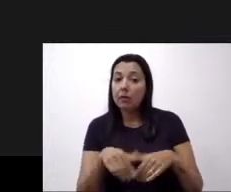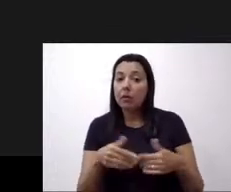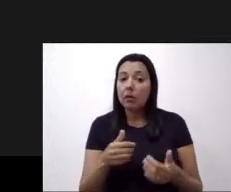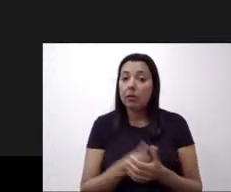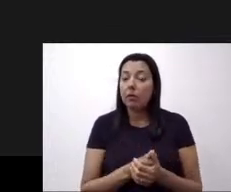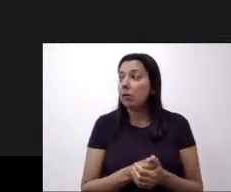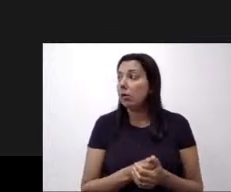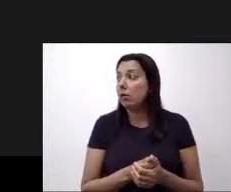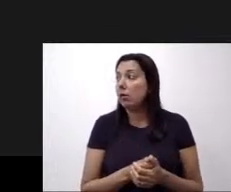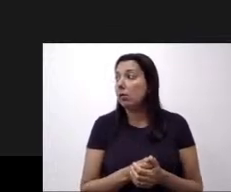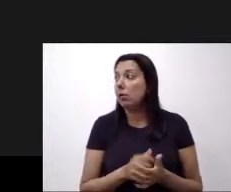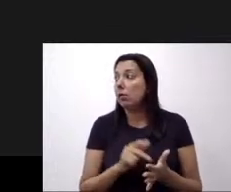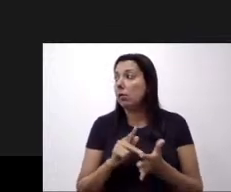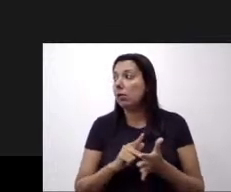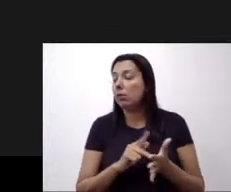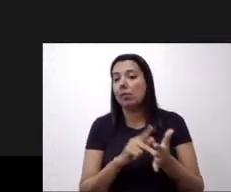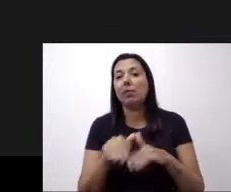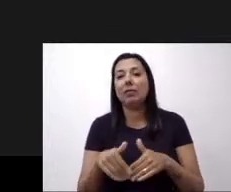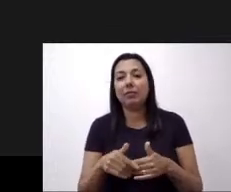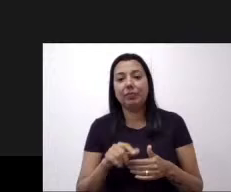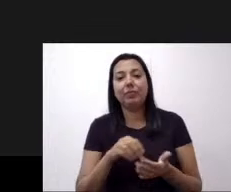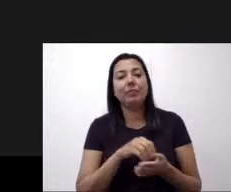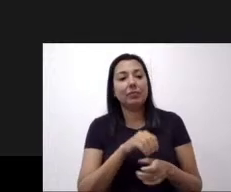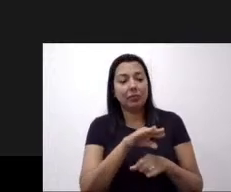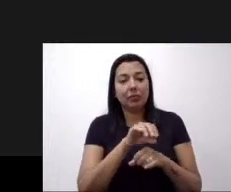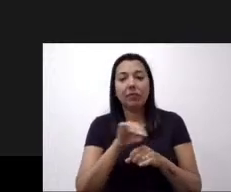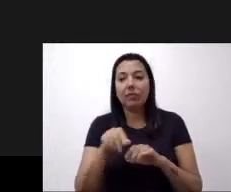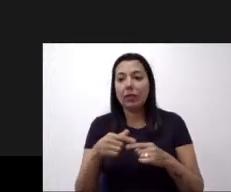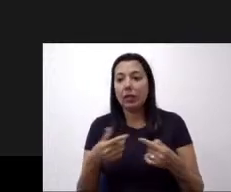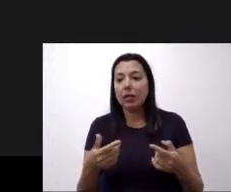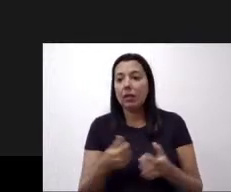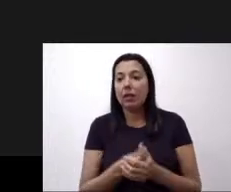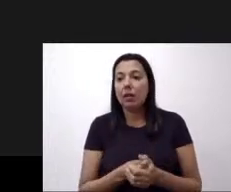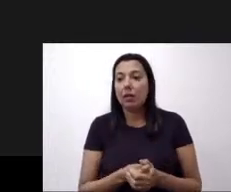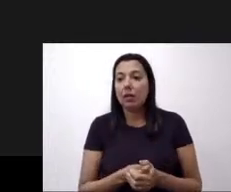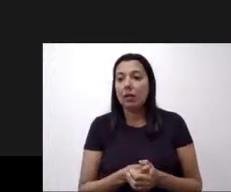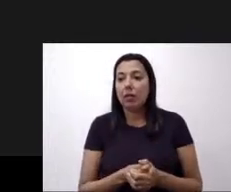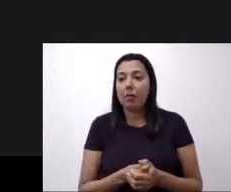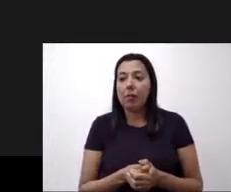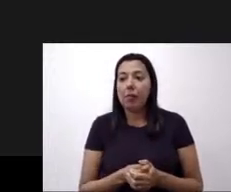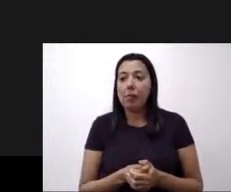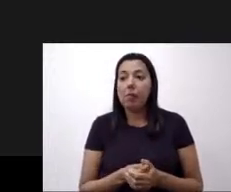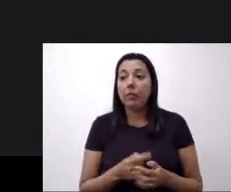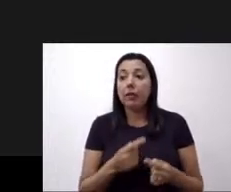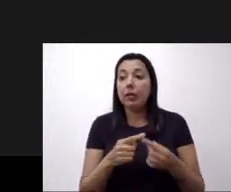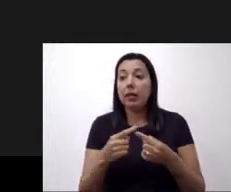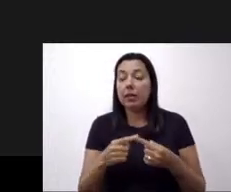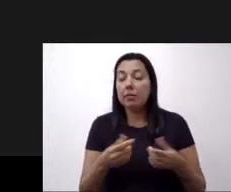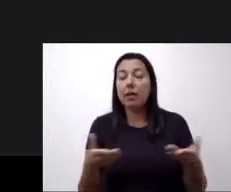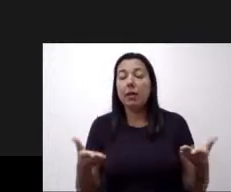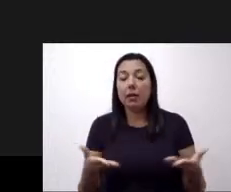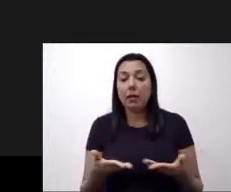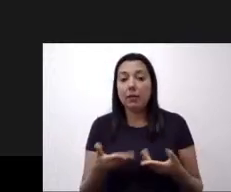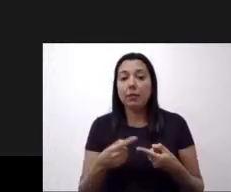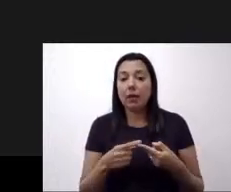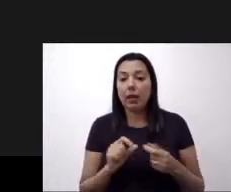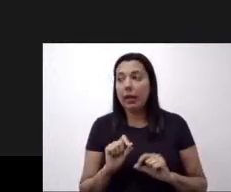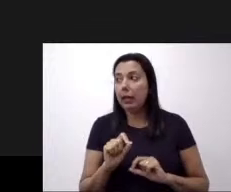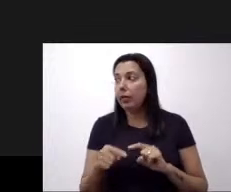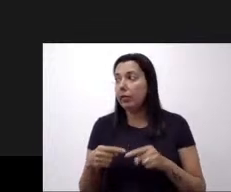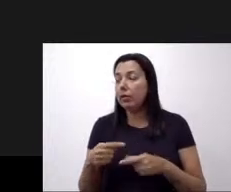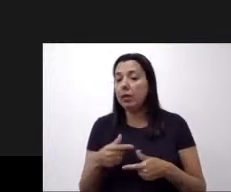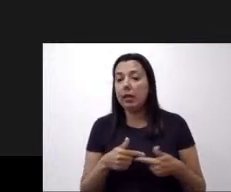the development of research on gender and policy analysis? First of all, gender was legitimated